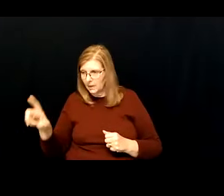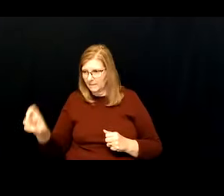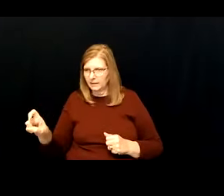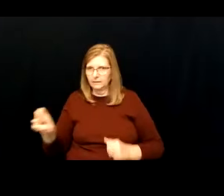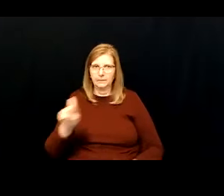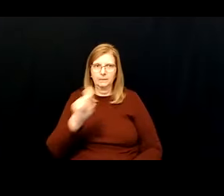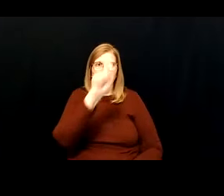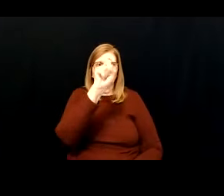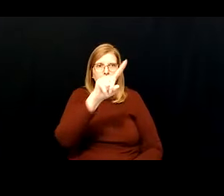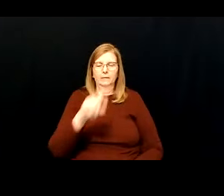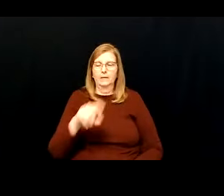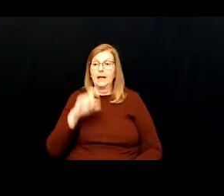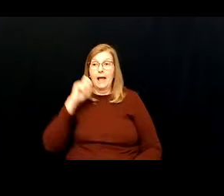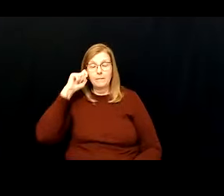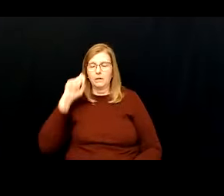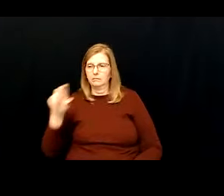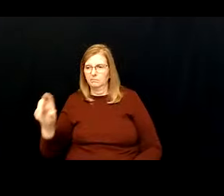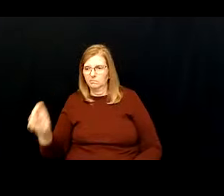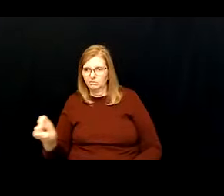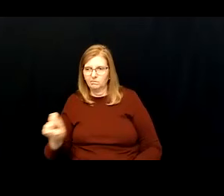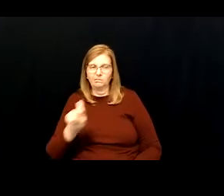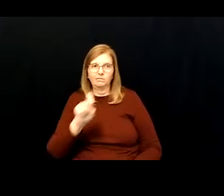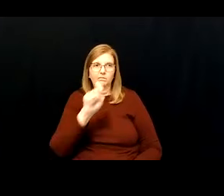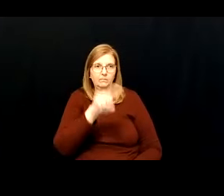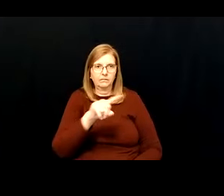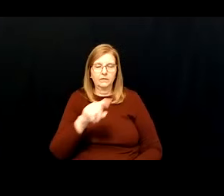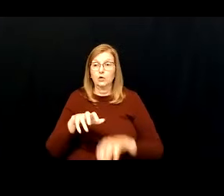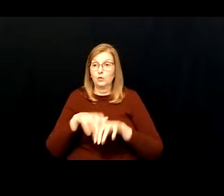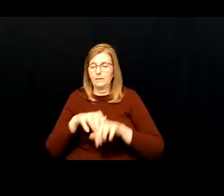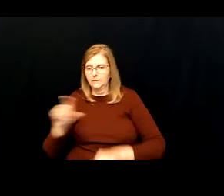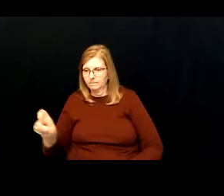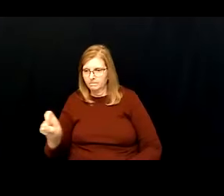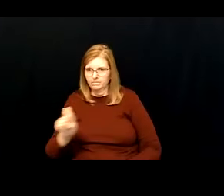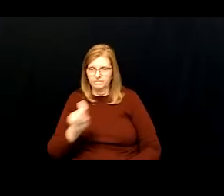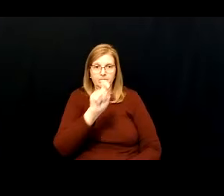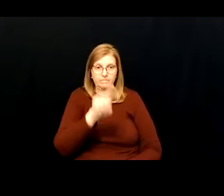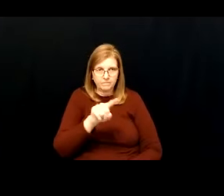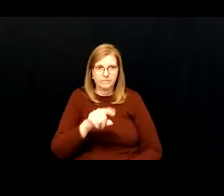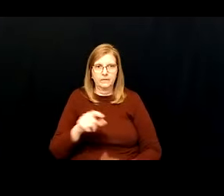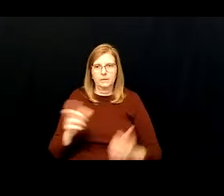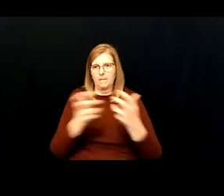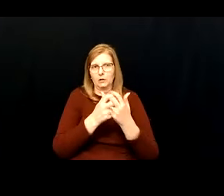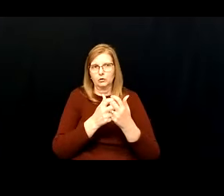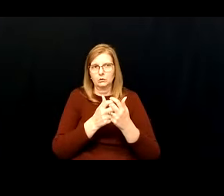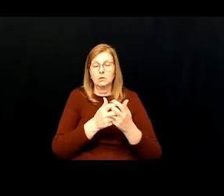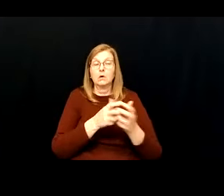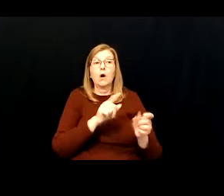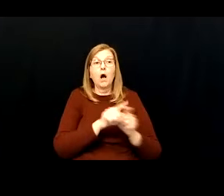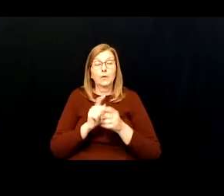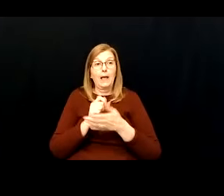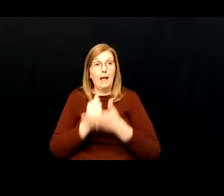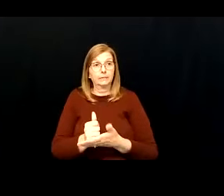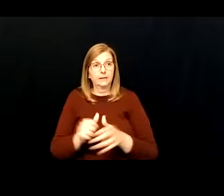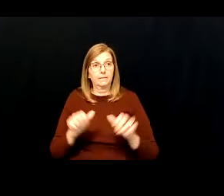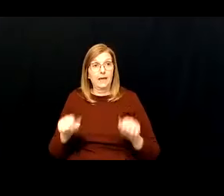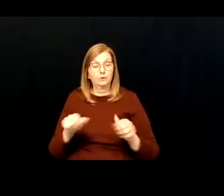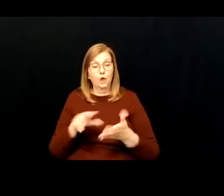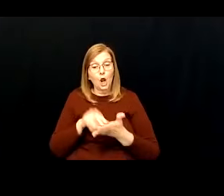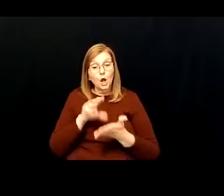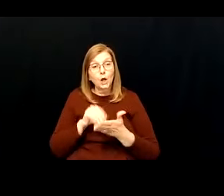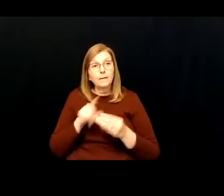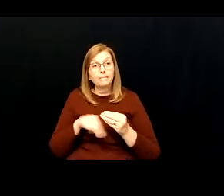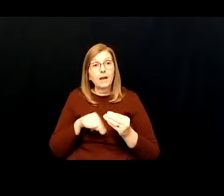an apple over, they'd pull a grape over, and so on and so forth. This also helps them be able to learn about